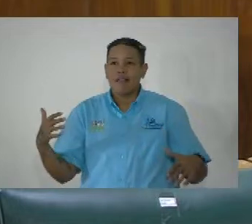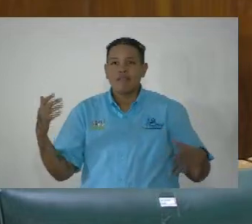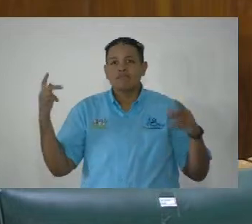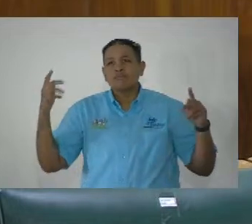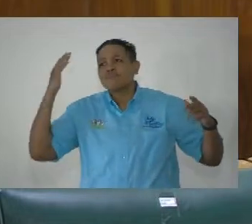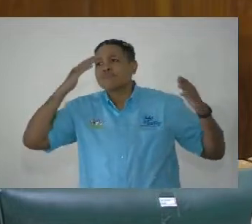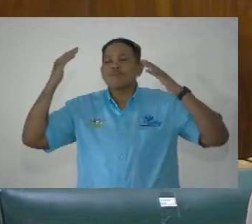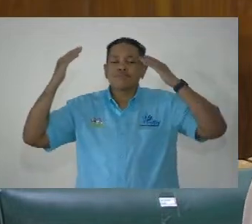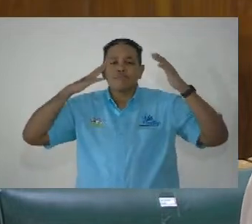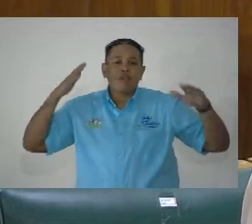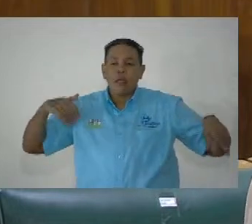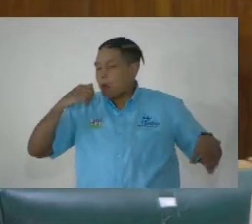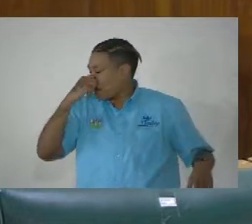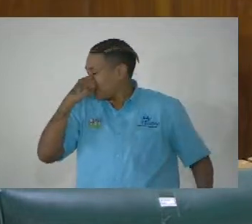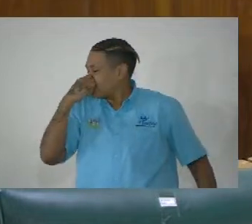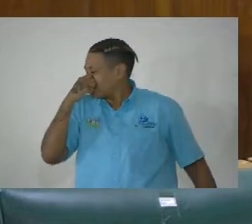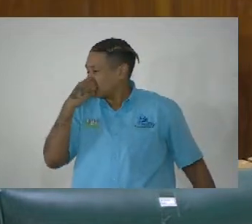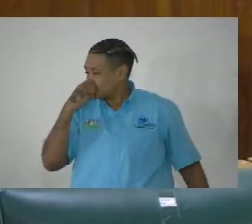do well at